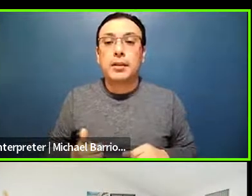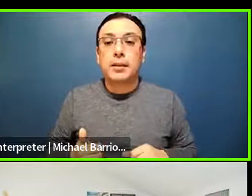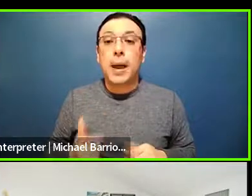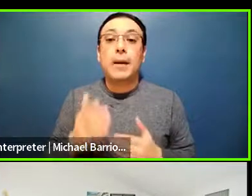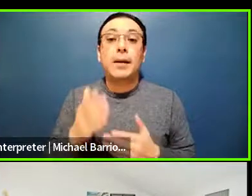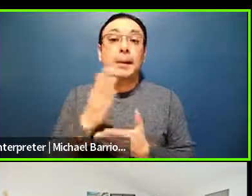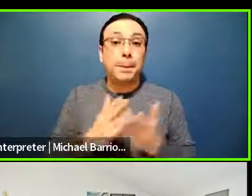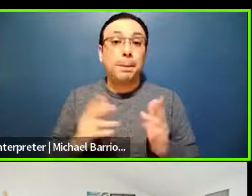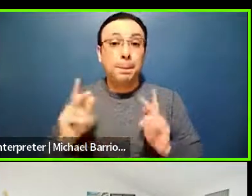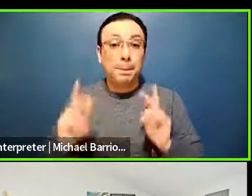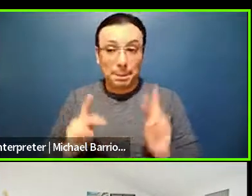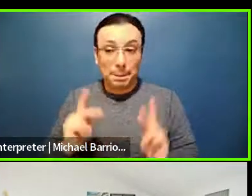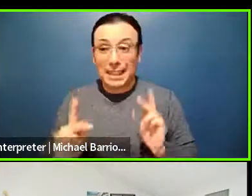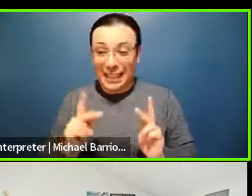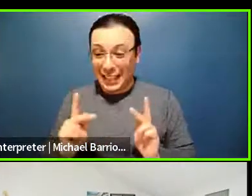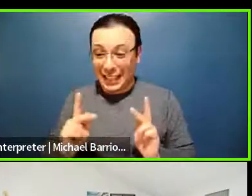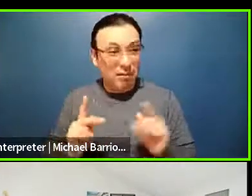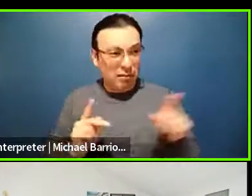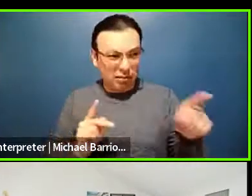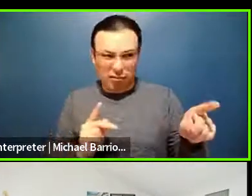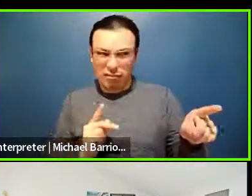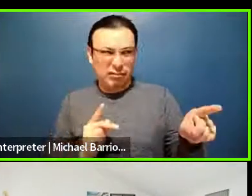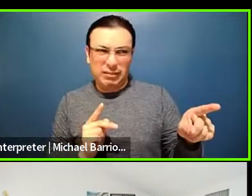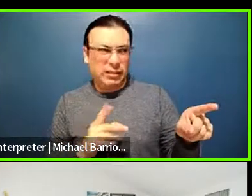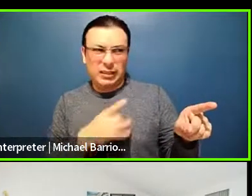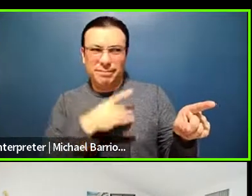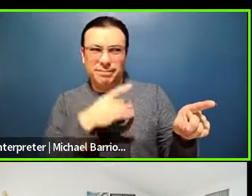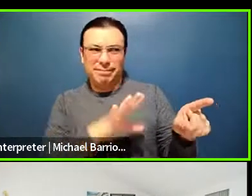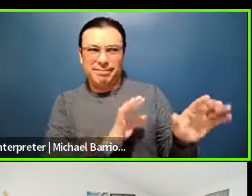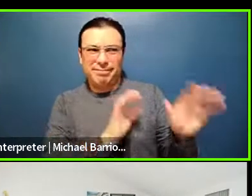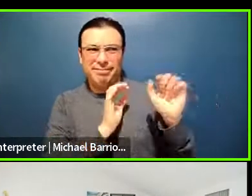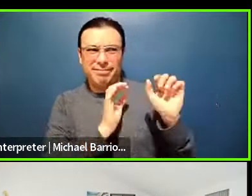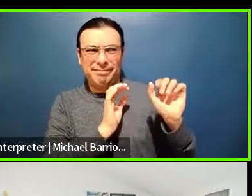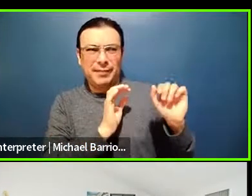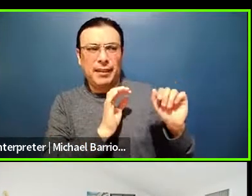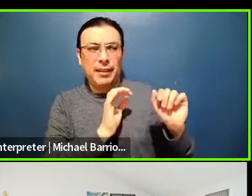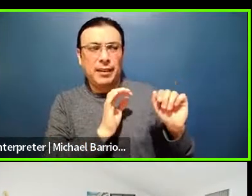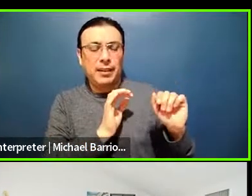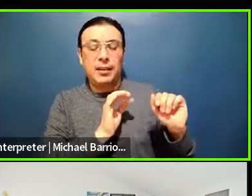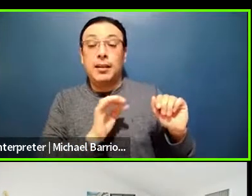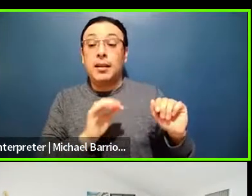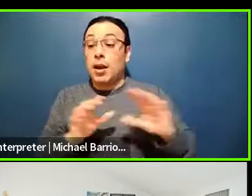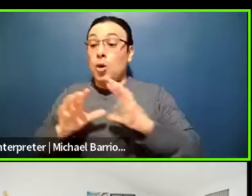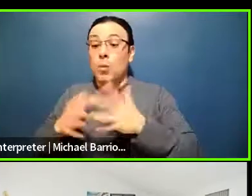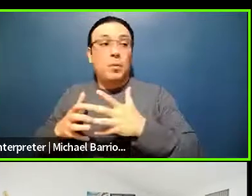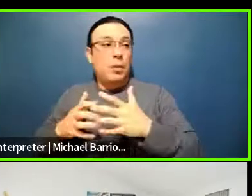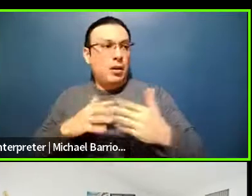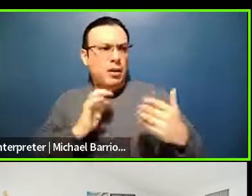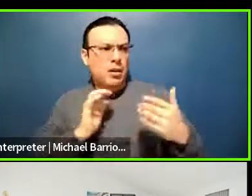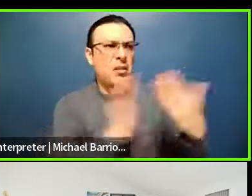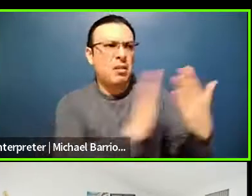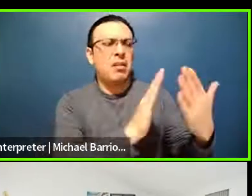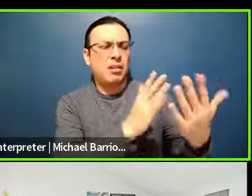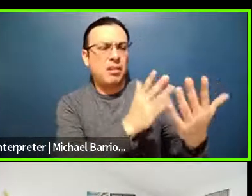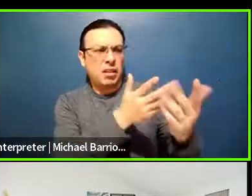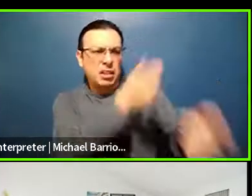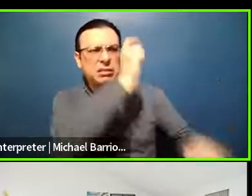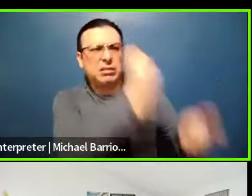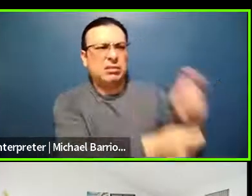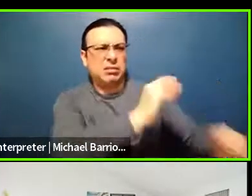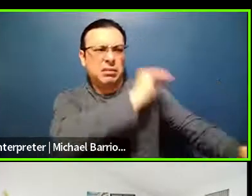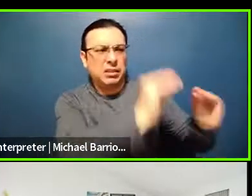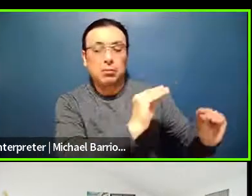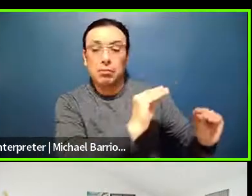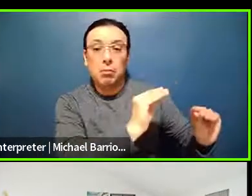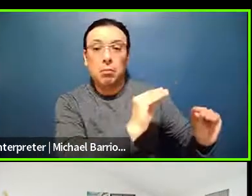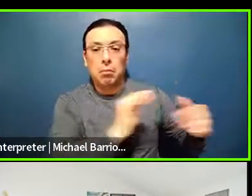were doing something that was really problematic, and instead of really trying to confront them or fight them on it, you just sort of set off and organize in your own way